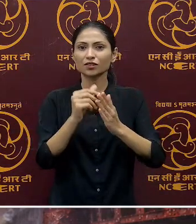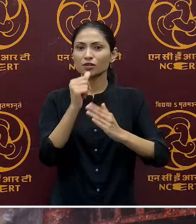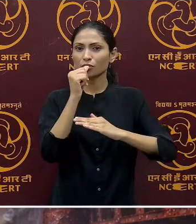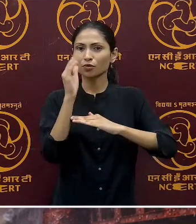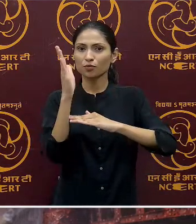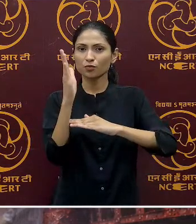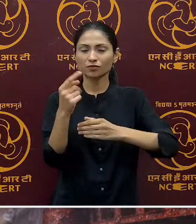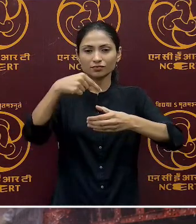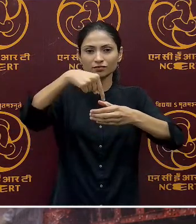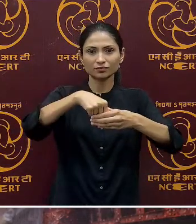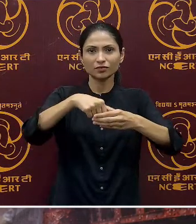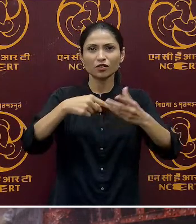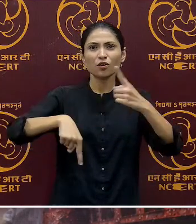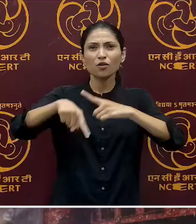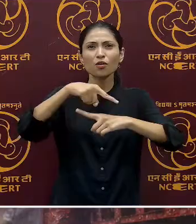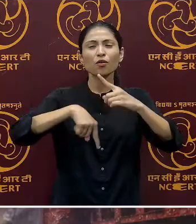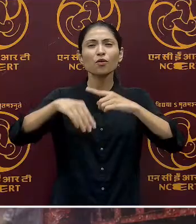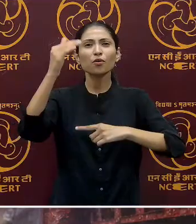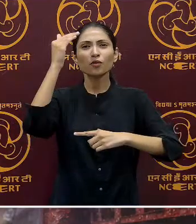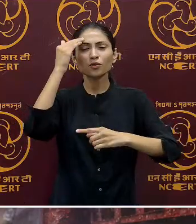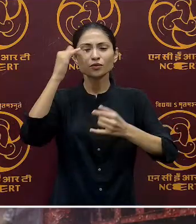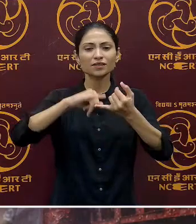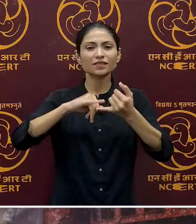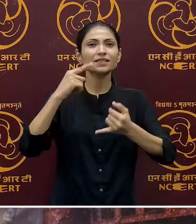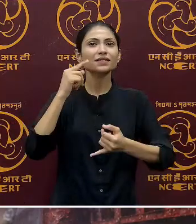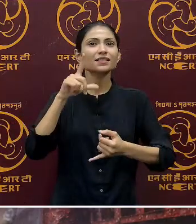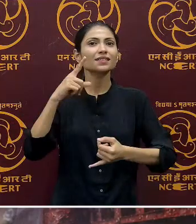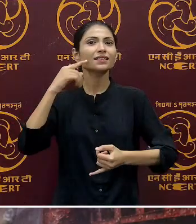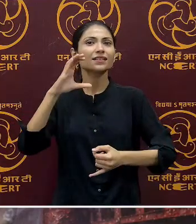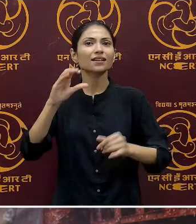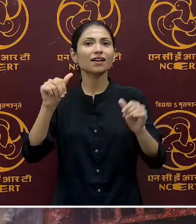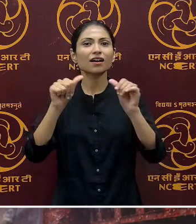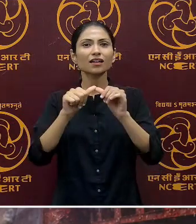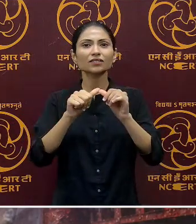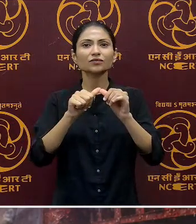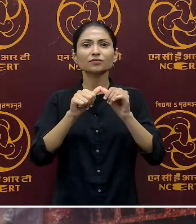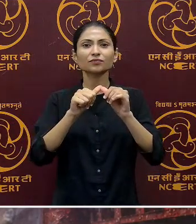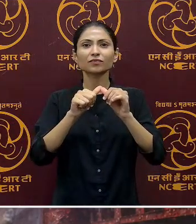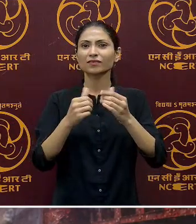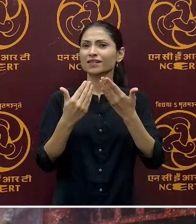into bottle A. Now we will drag the silica gel into the bottle A.